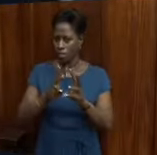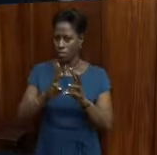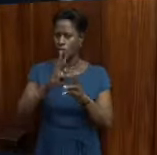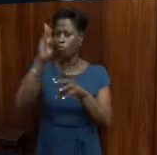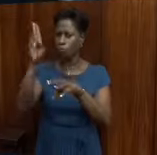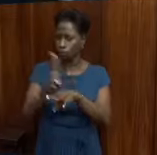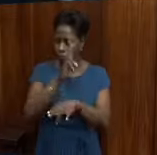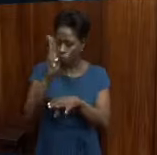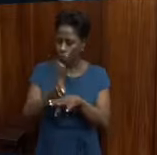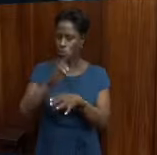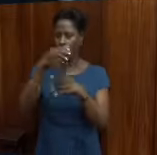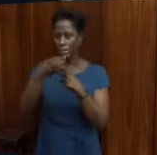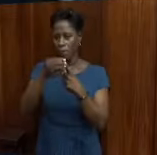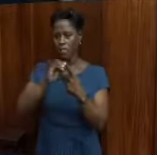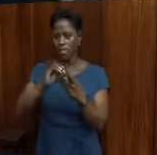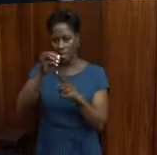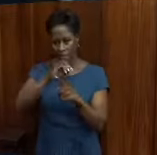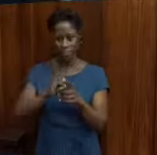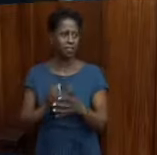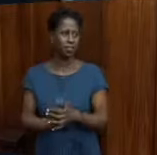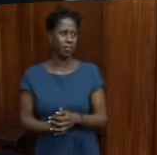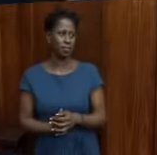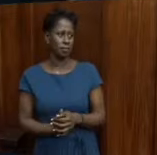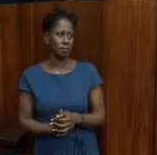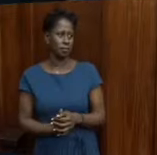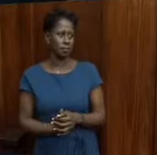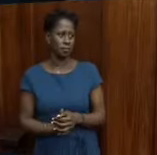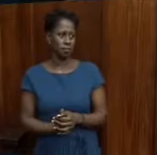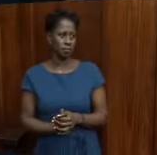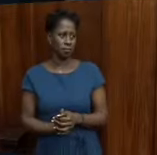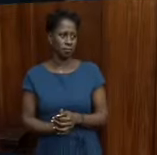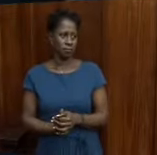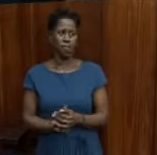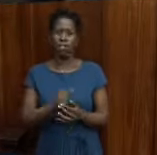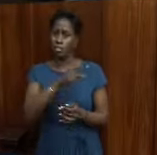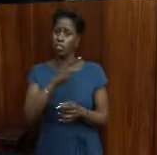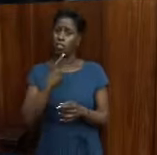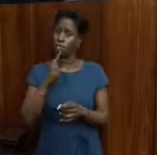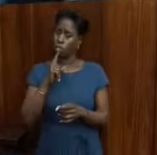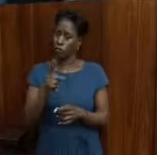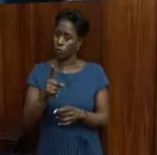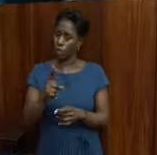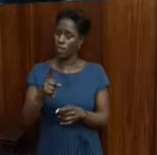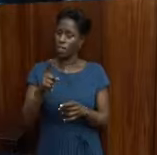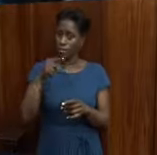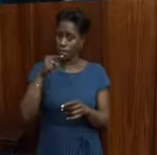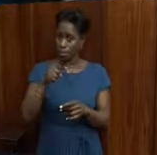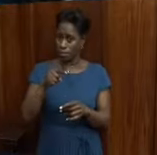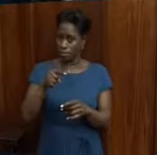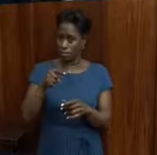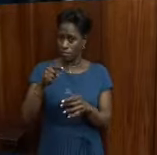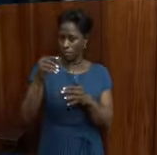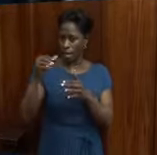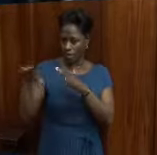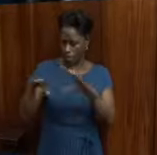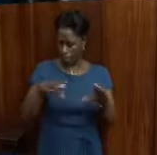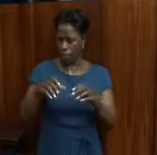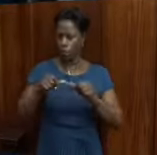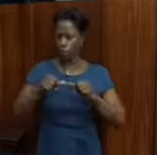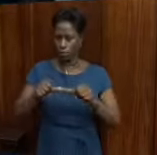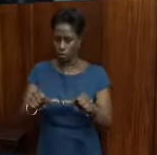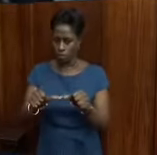our bananas. I am sure that this initiative will continue, and not too long from now, our